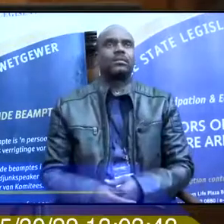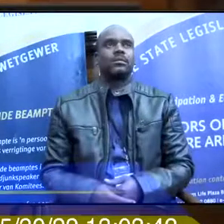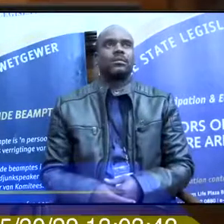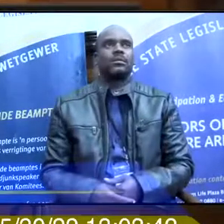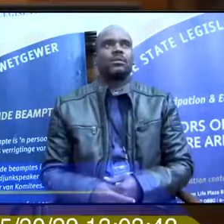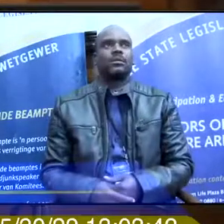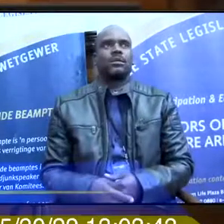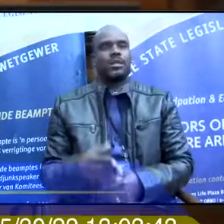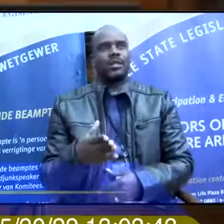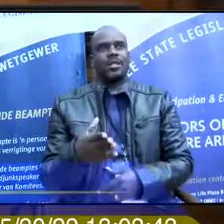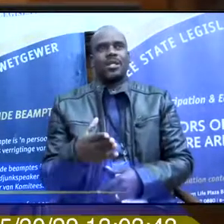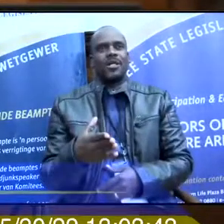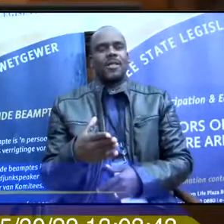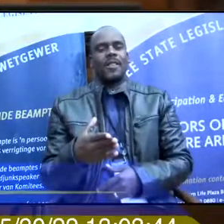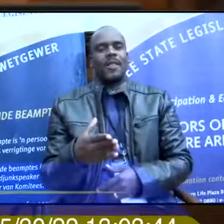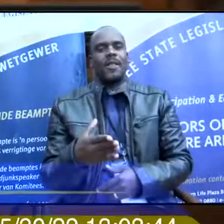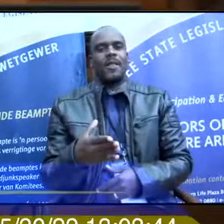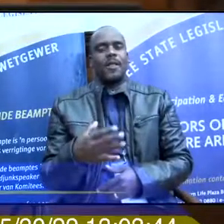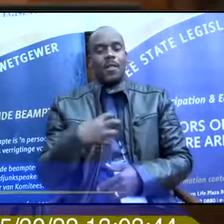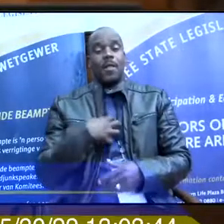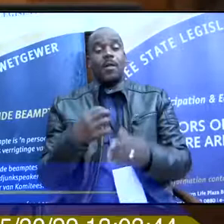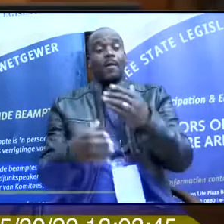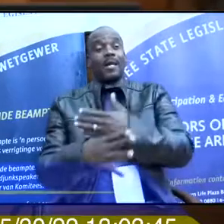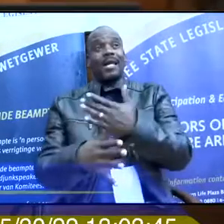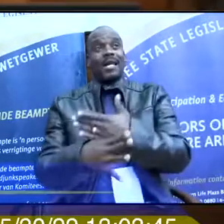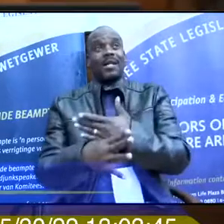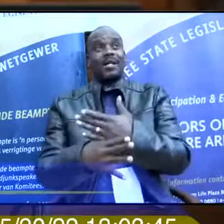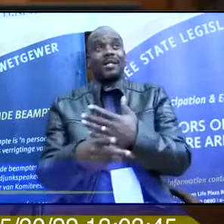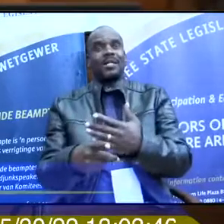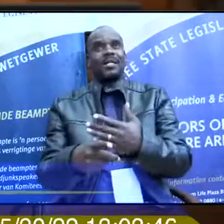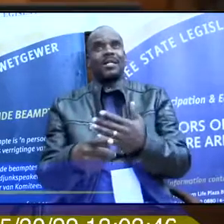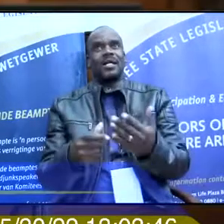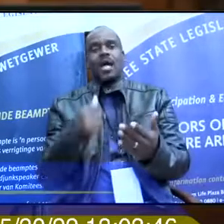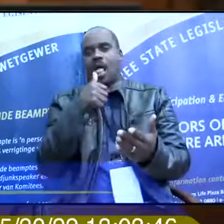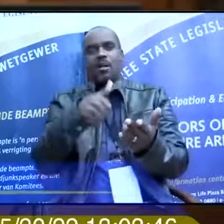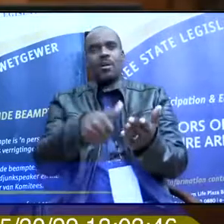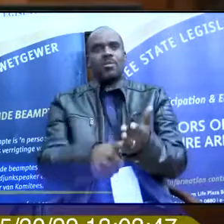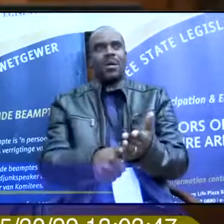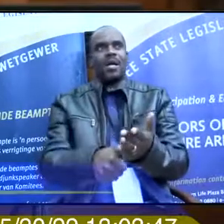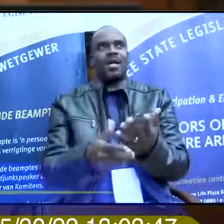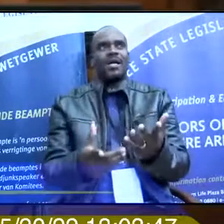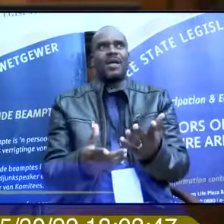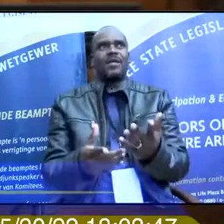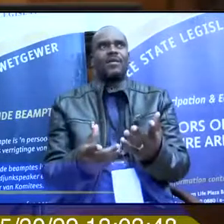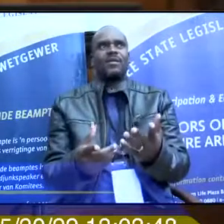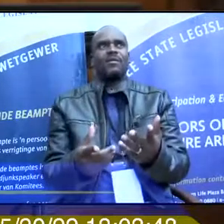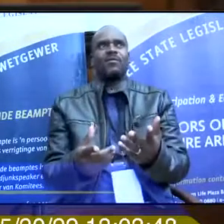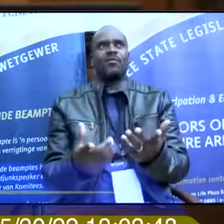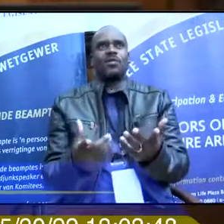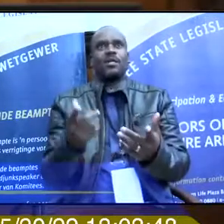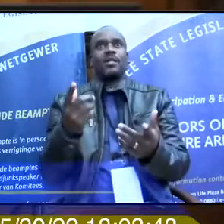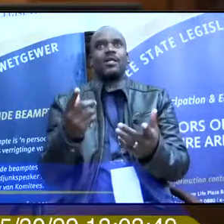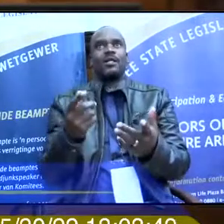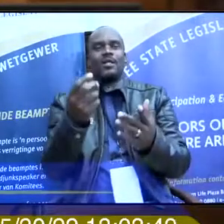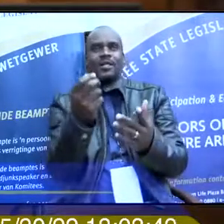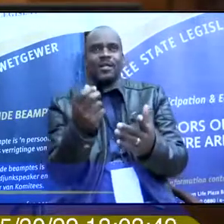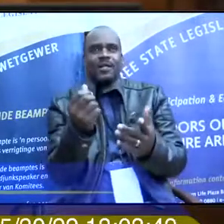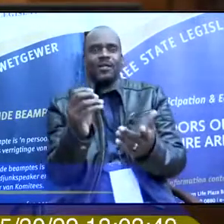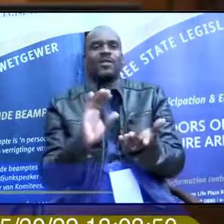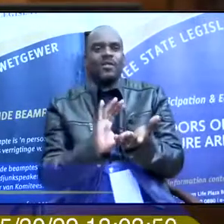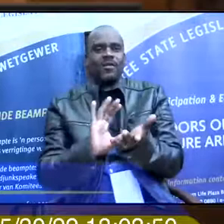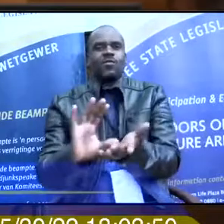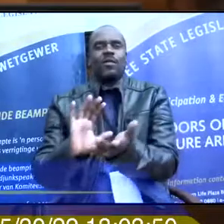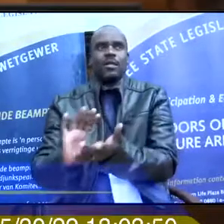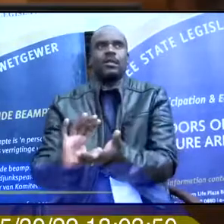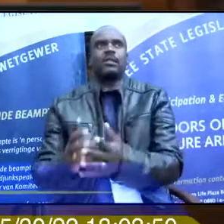wherever employers were were applying for funds to pay their employees however we are saying